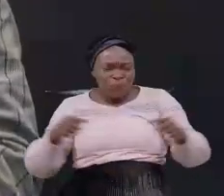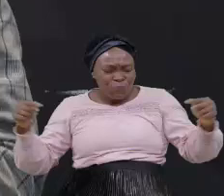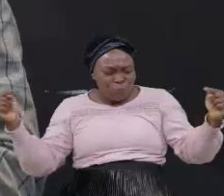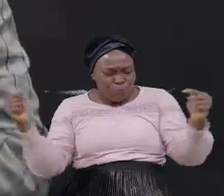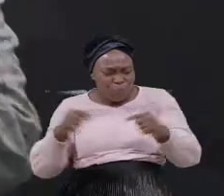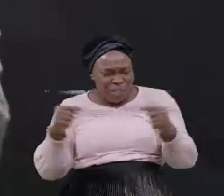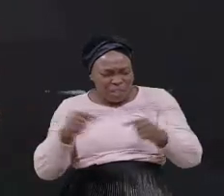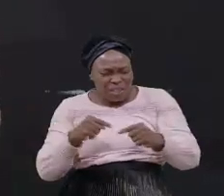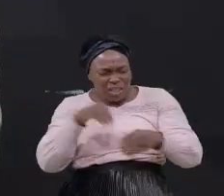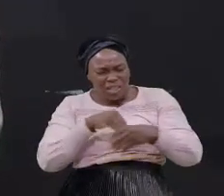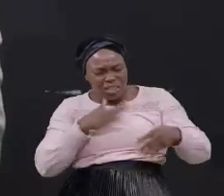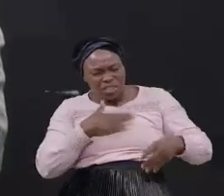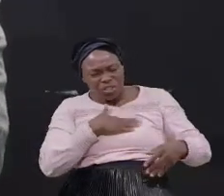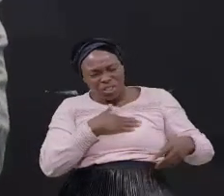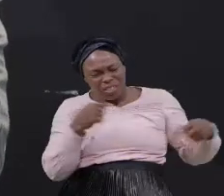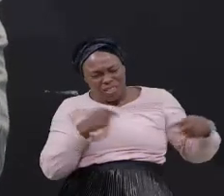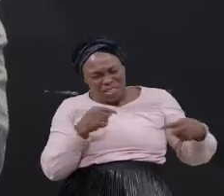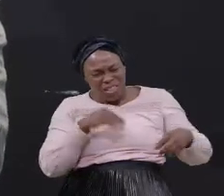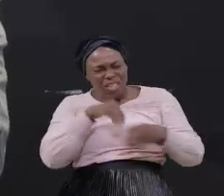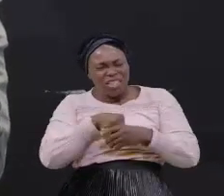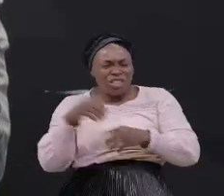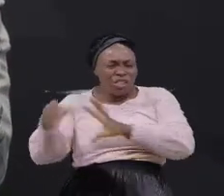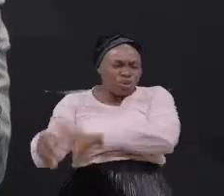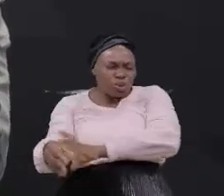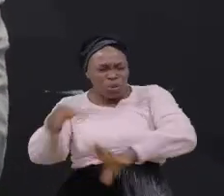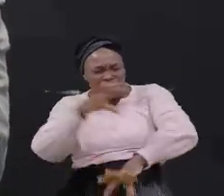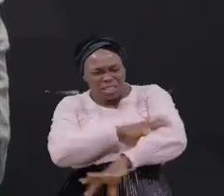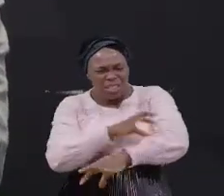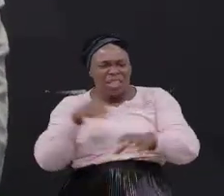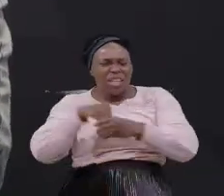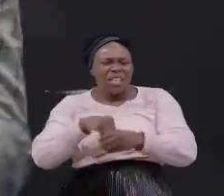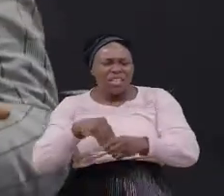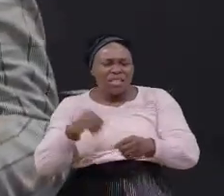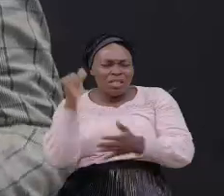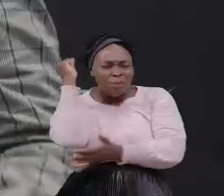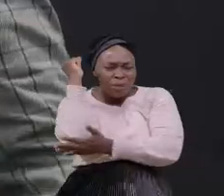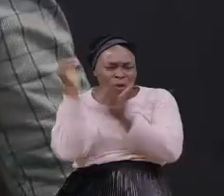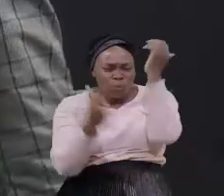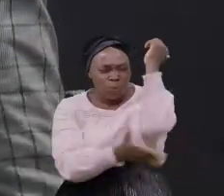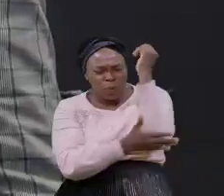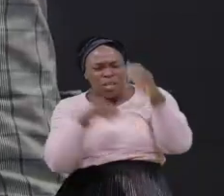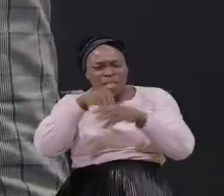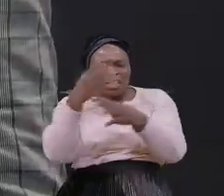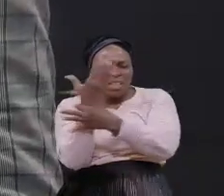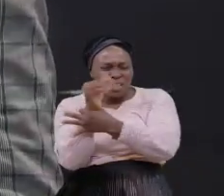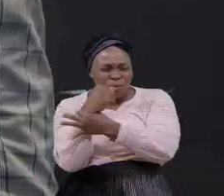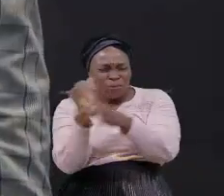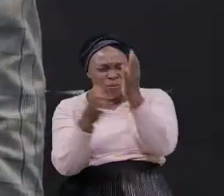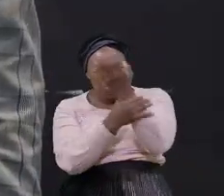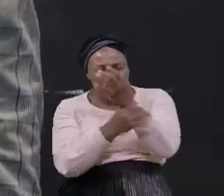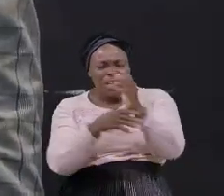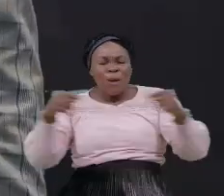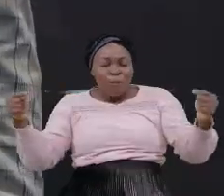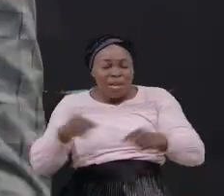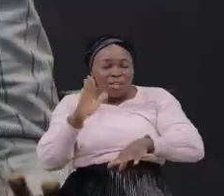chest, in the joints, in the elbow, in the wrist, pain on the waist, on